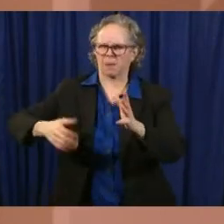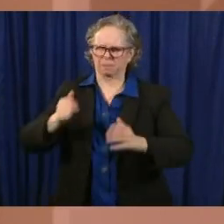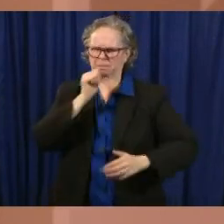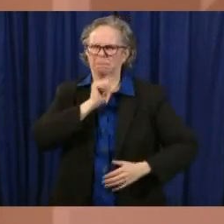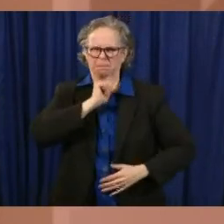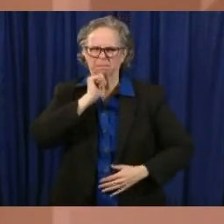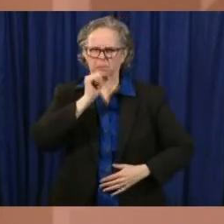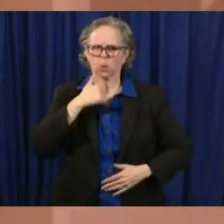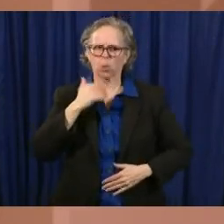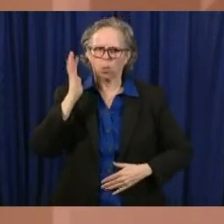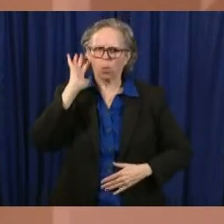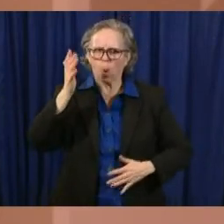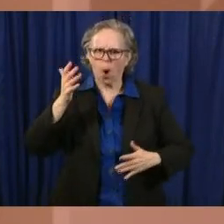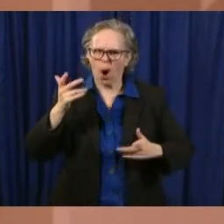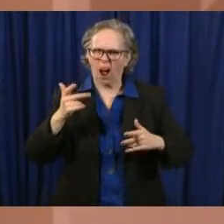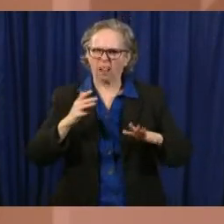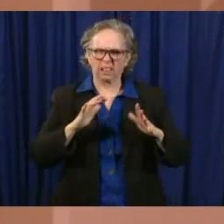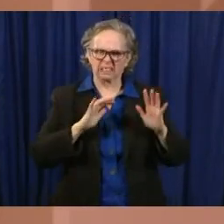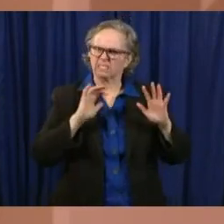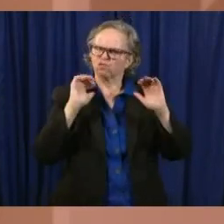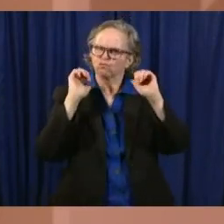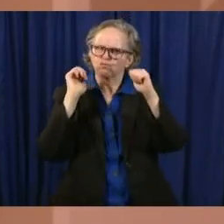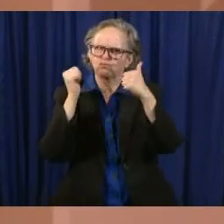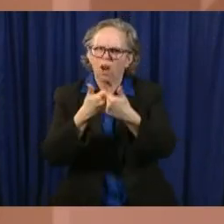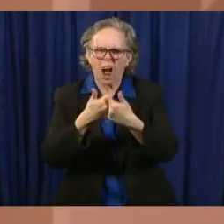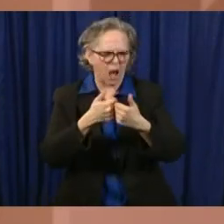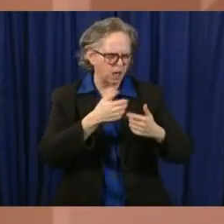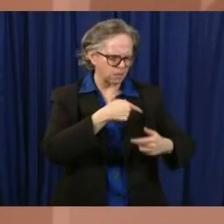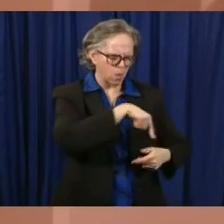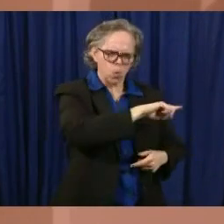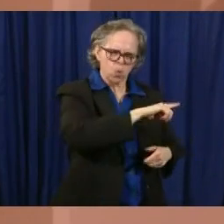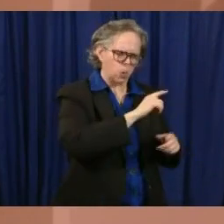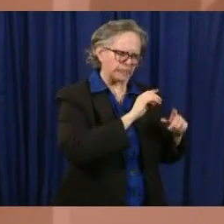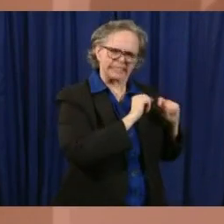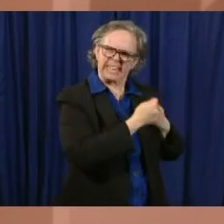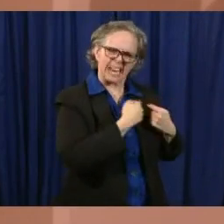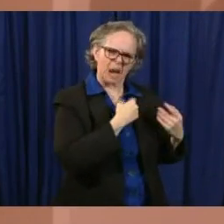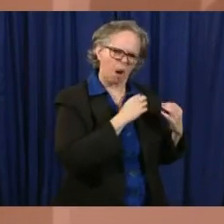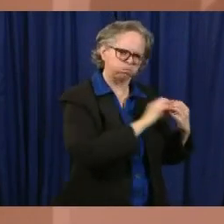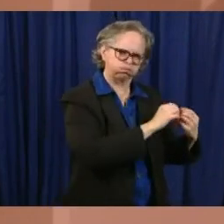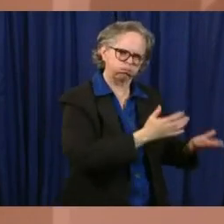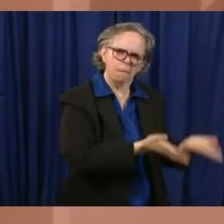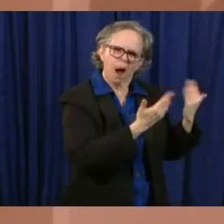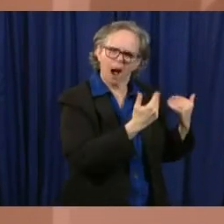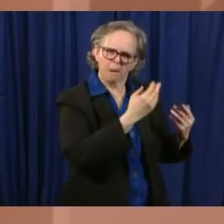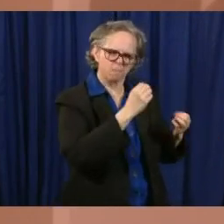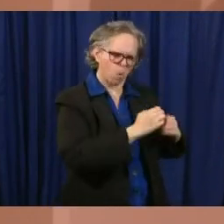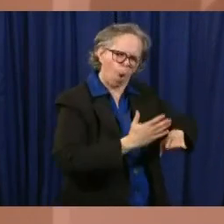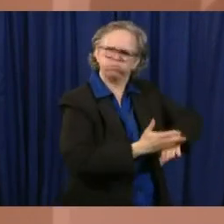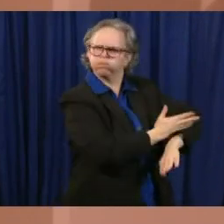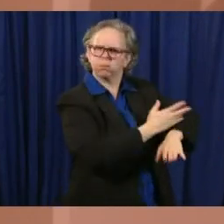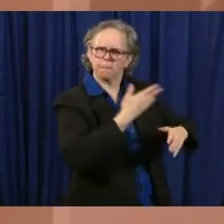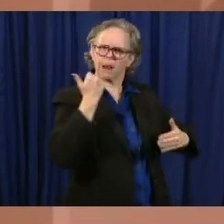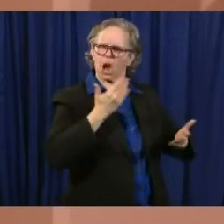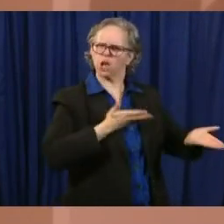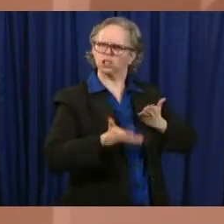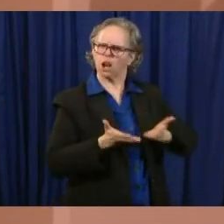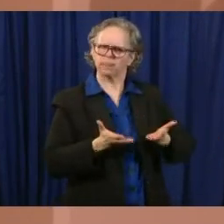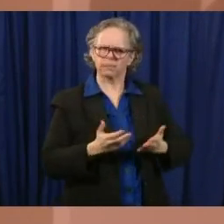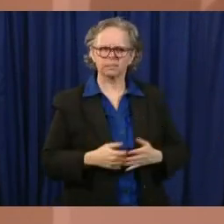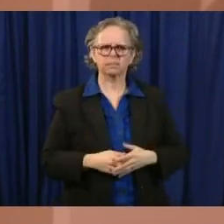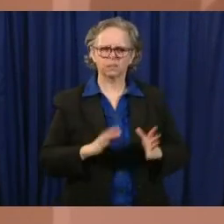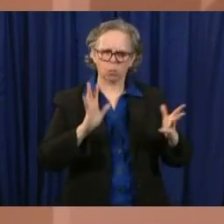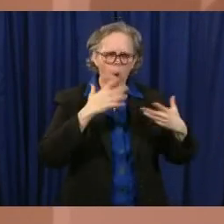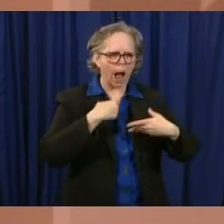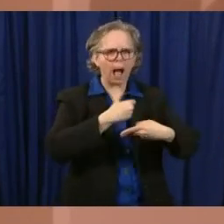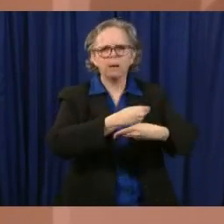are identifying ways to continue to enhance that customer service and to give people more certainty and better customer service as we